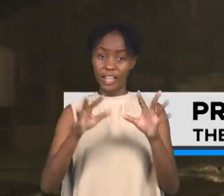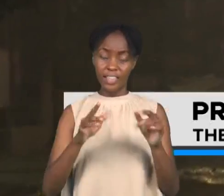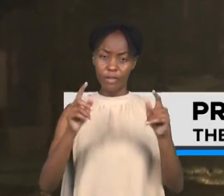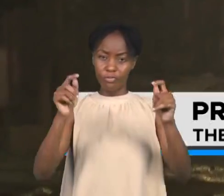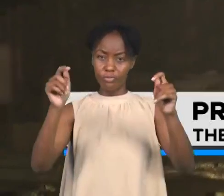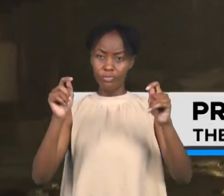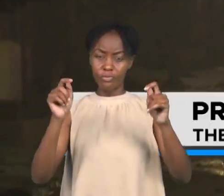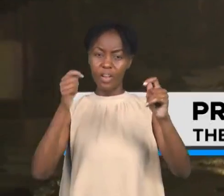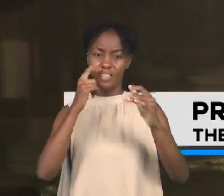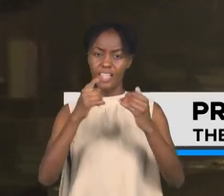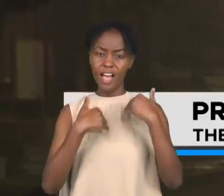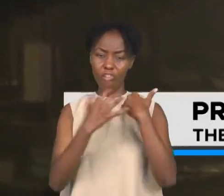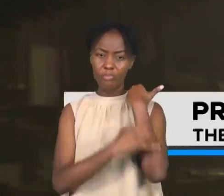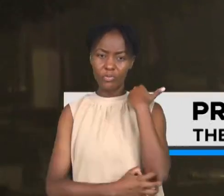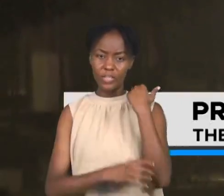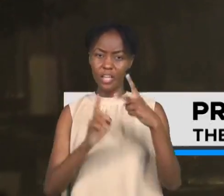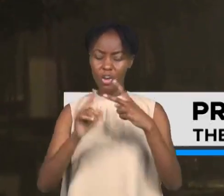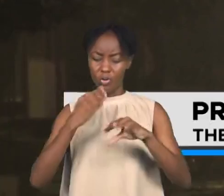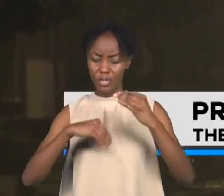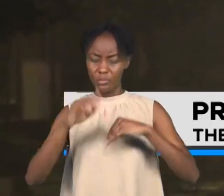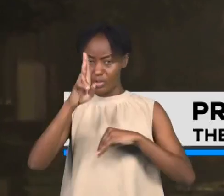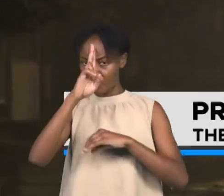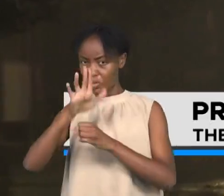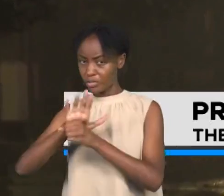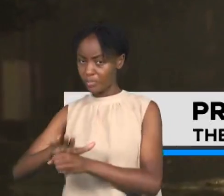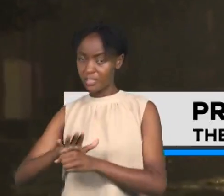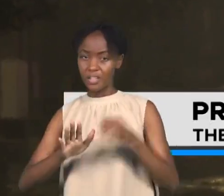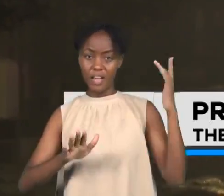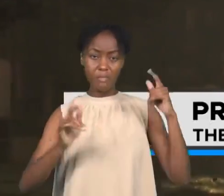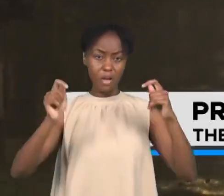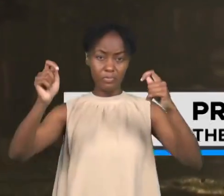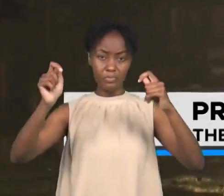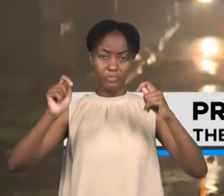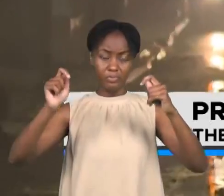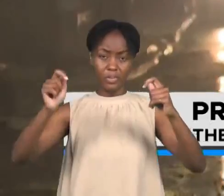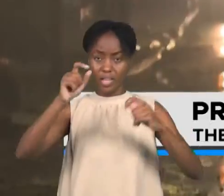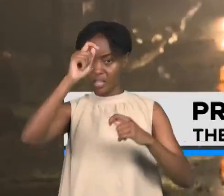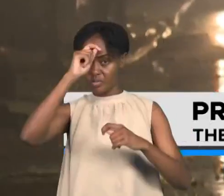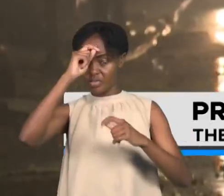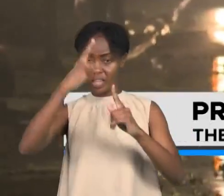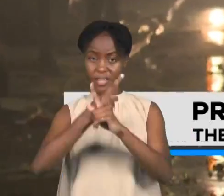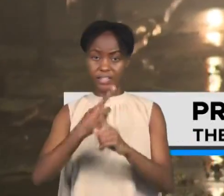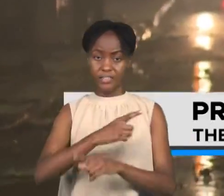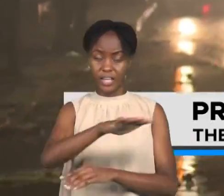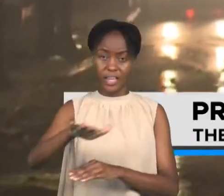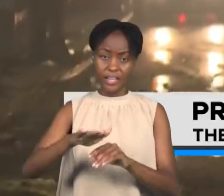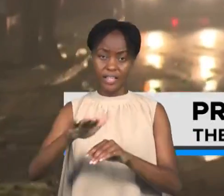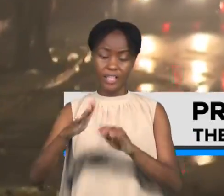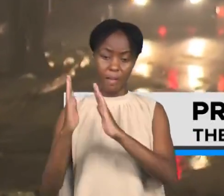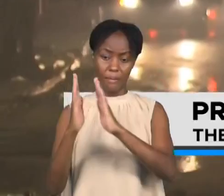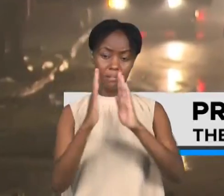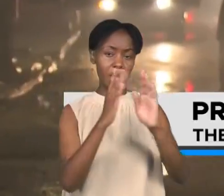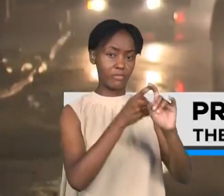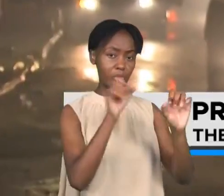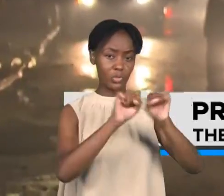against poverty, corruption and police repressions. Protests in Tunisia and coastal city of Sfax, organized via social media, came